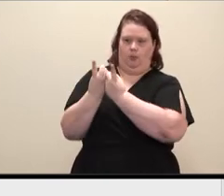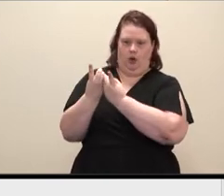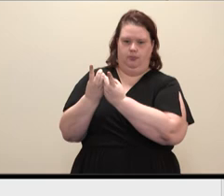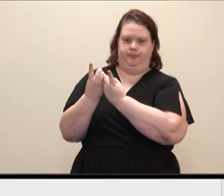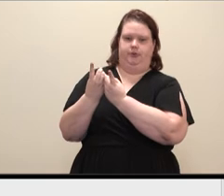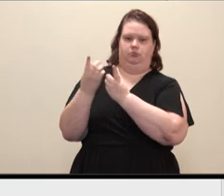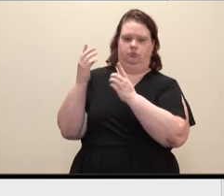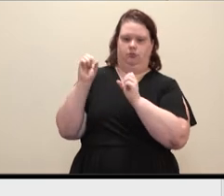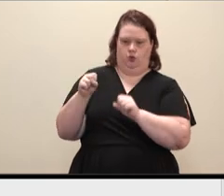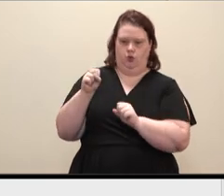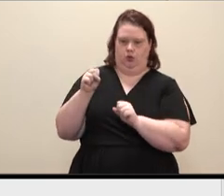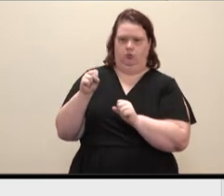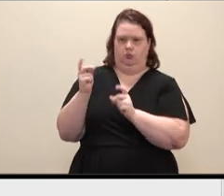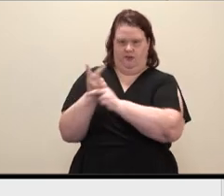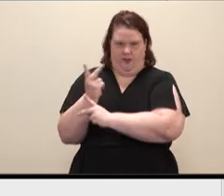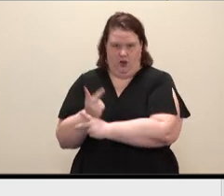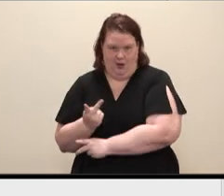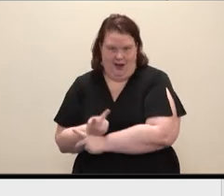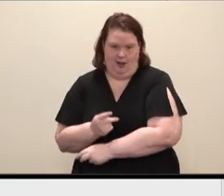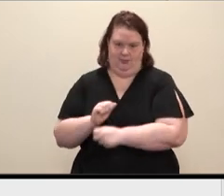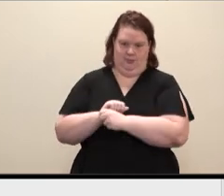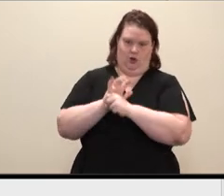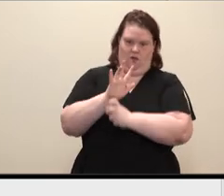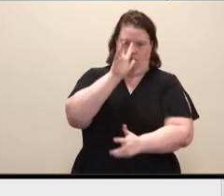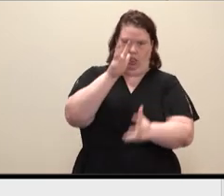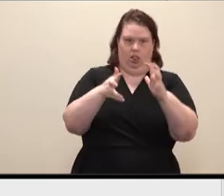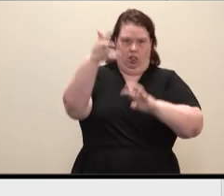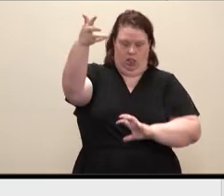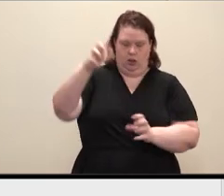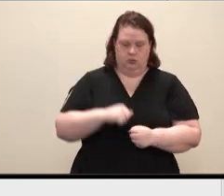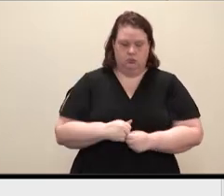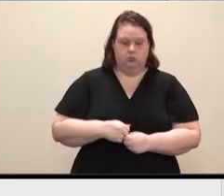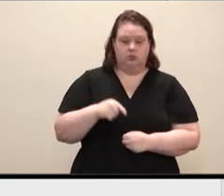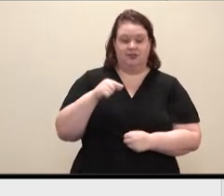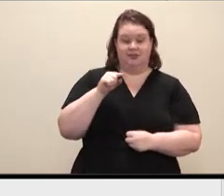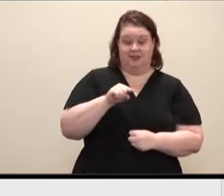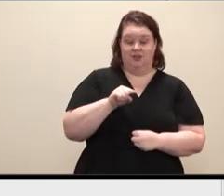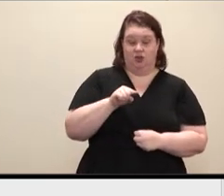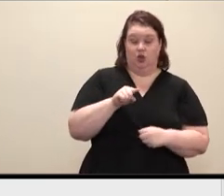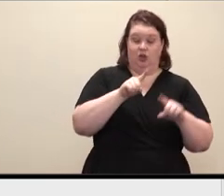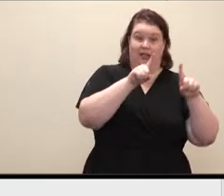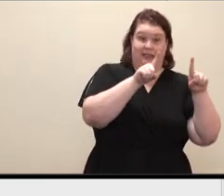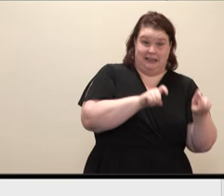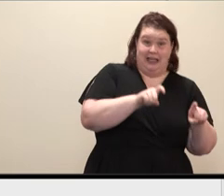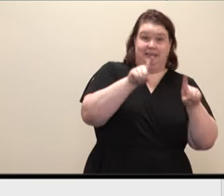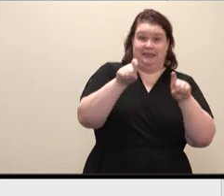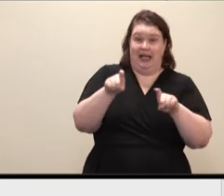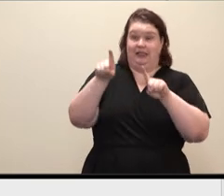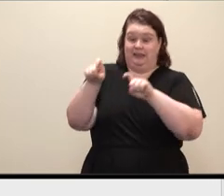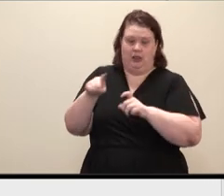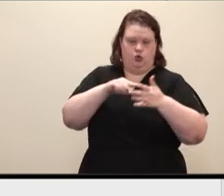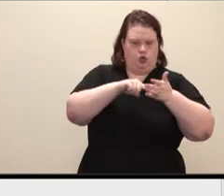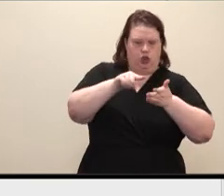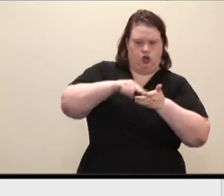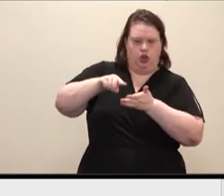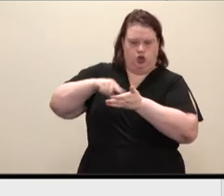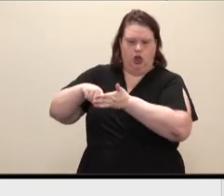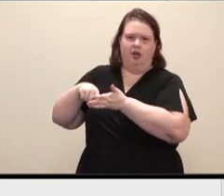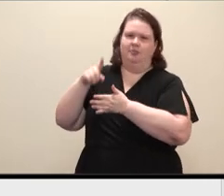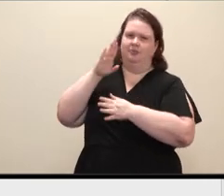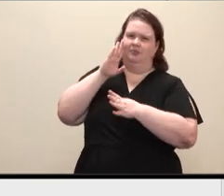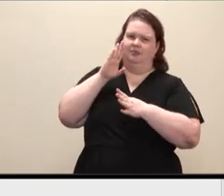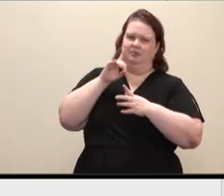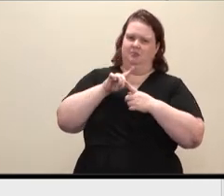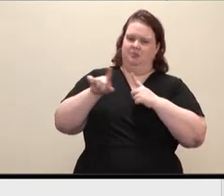step we're going to have to take in the future. Is these are checkpoints, but they're very far apart. So when you look at that geometry, it's very